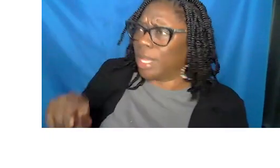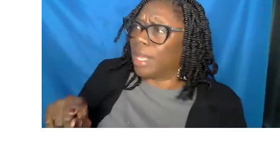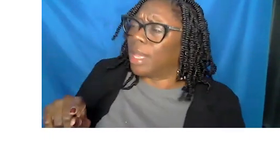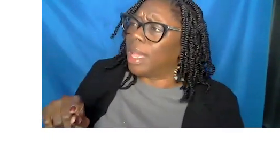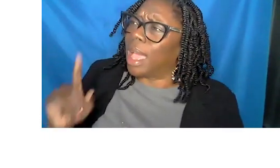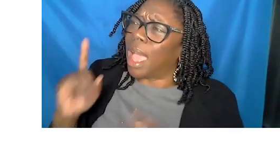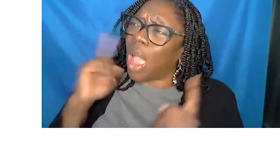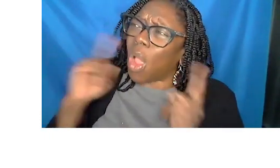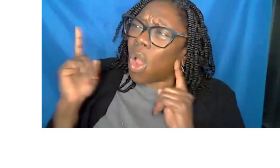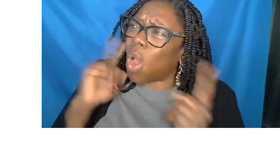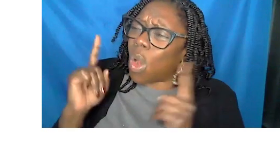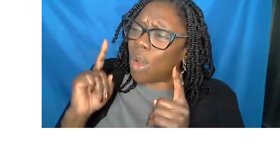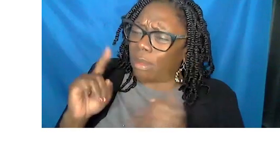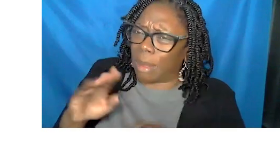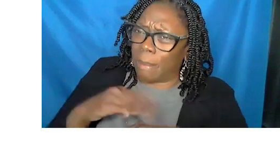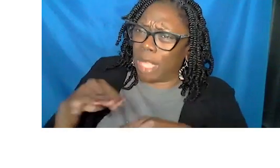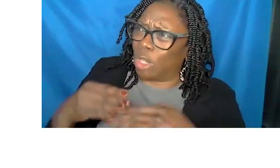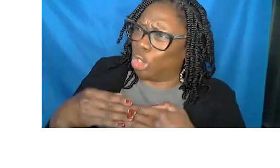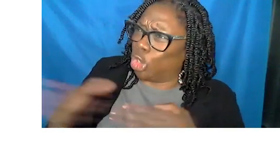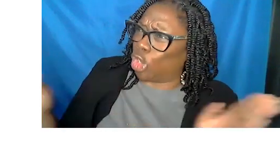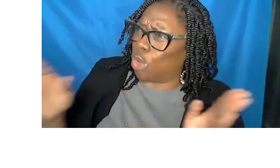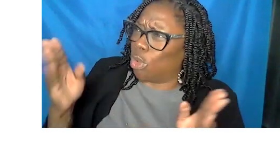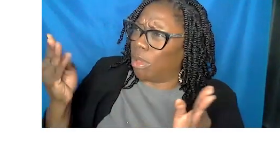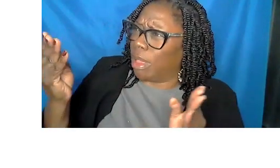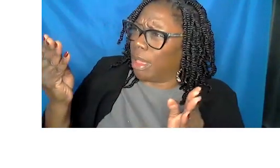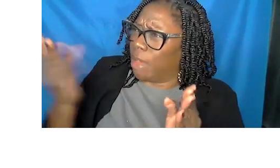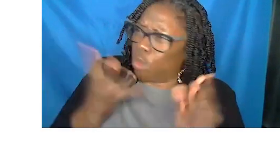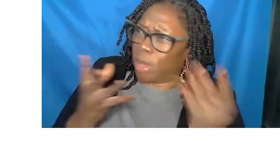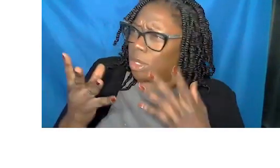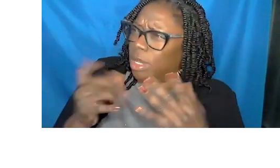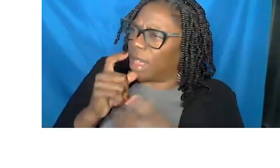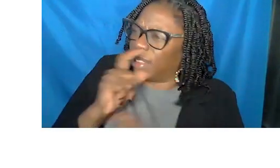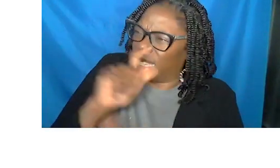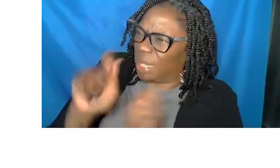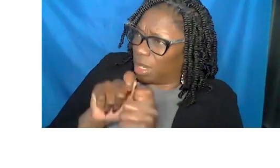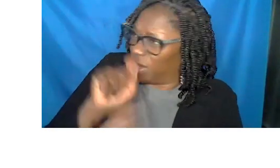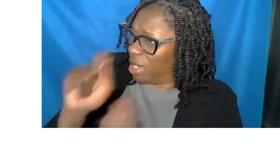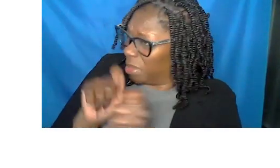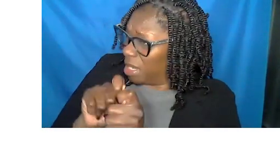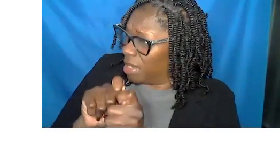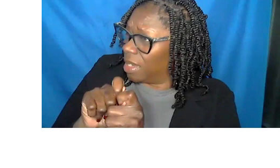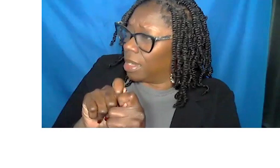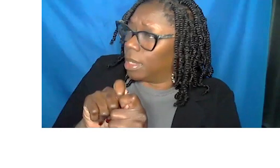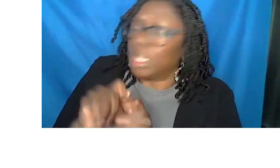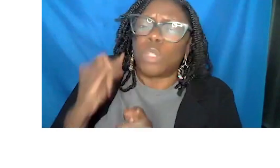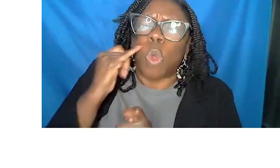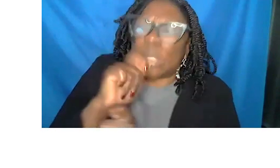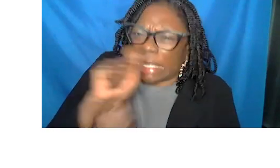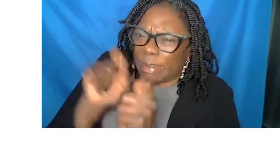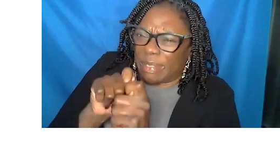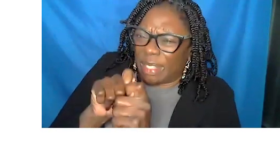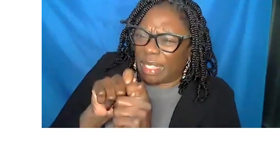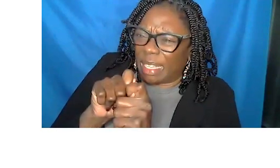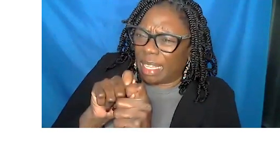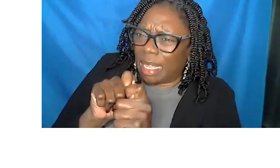around general information and they don't specialize in any particular area. So when you get to a specialized area, they're going to have a